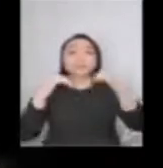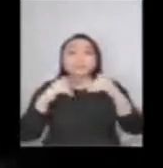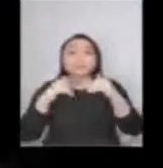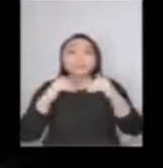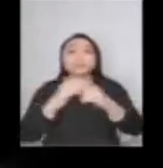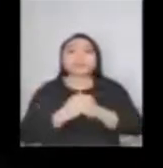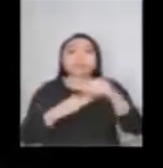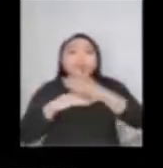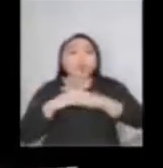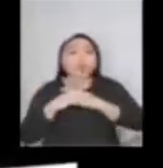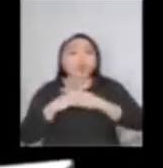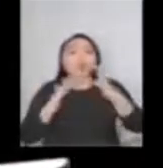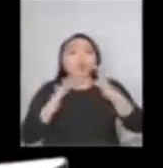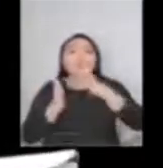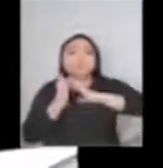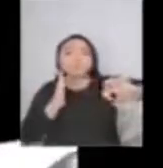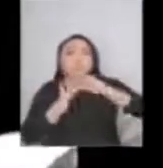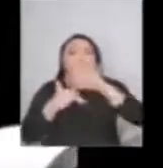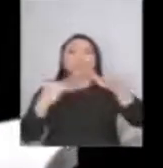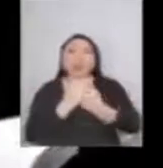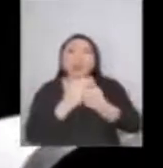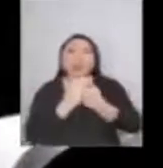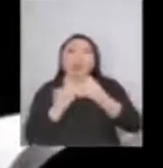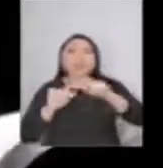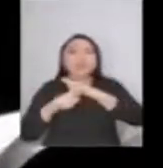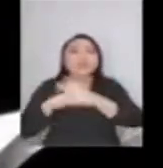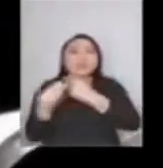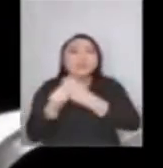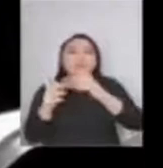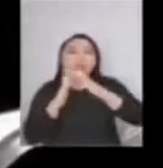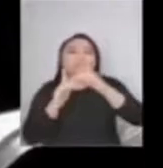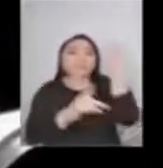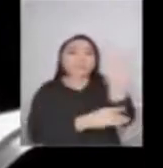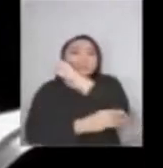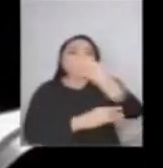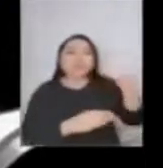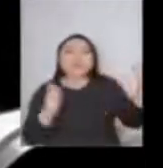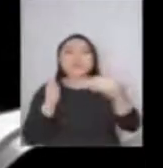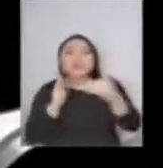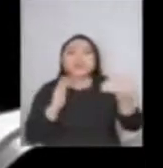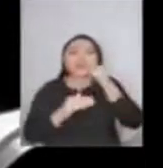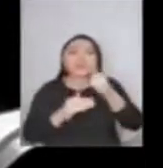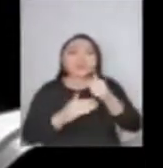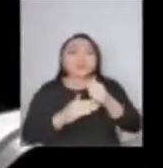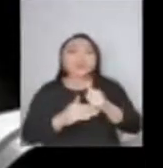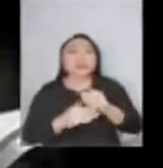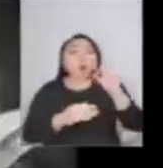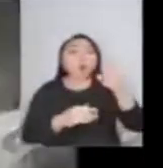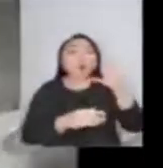tayuan mo sa pang-aabuso ng lipunan sa'yo.